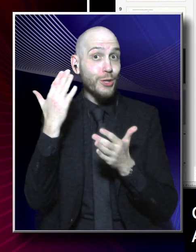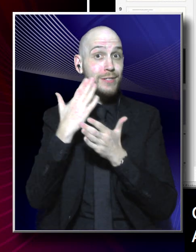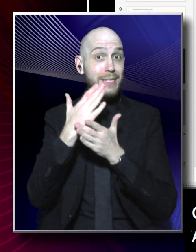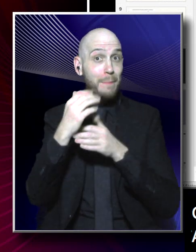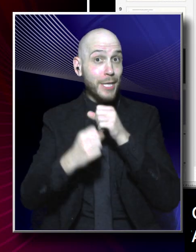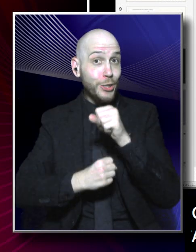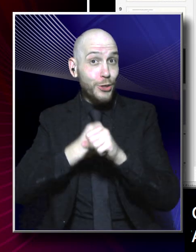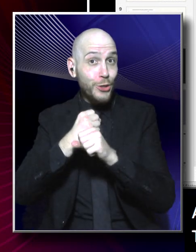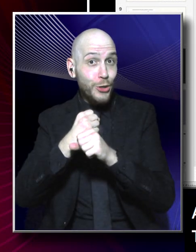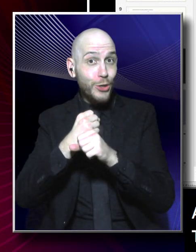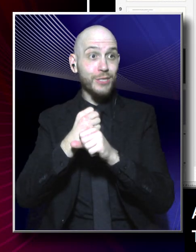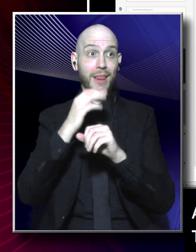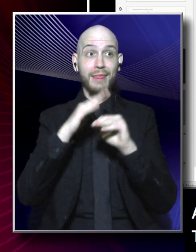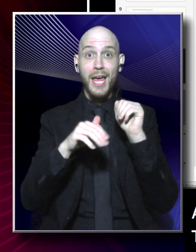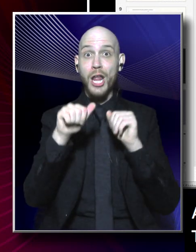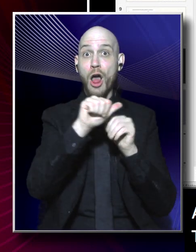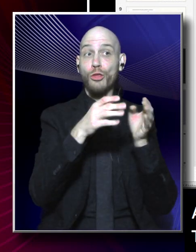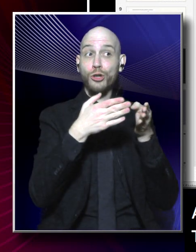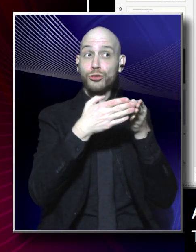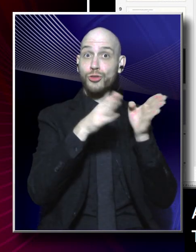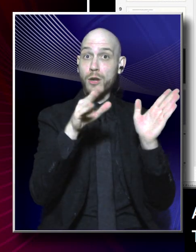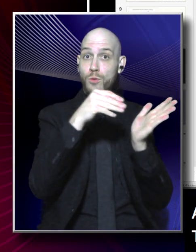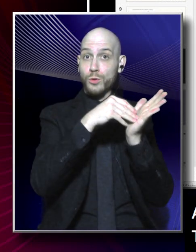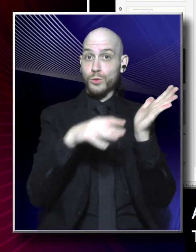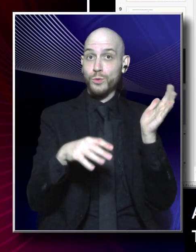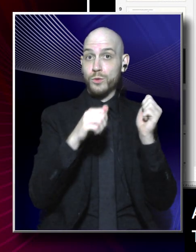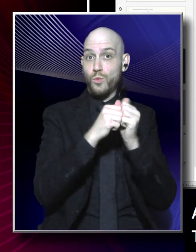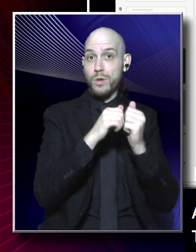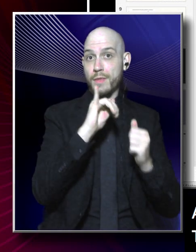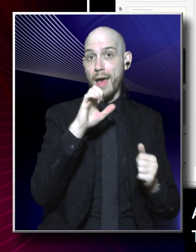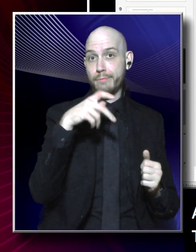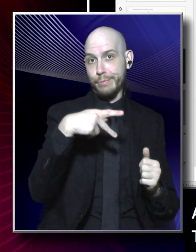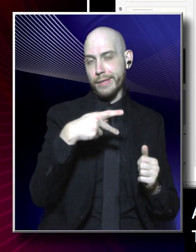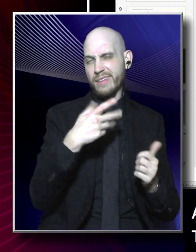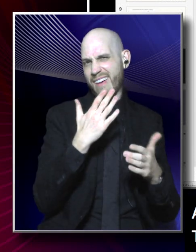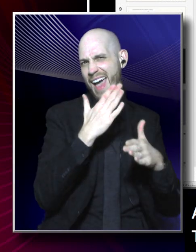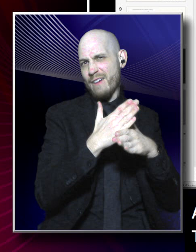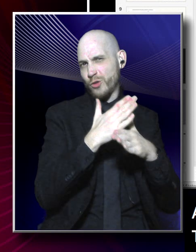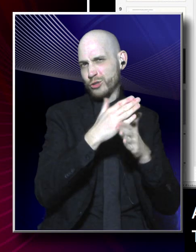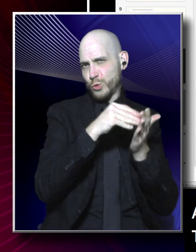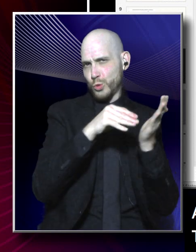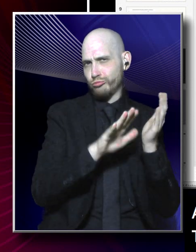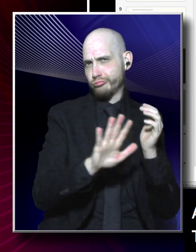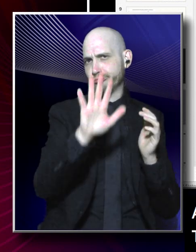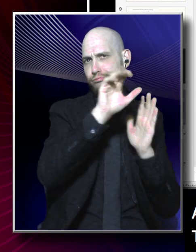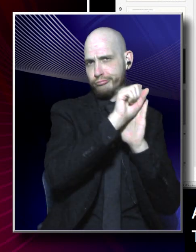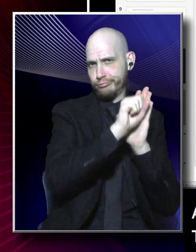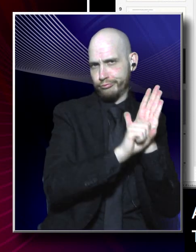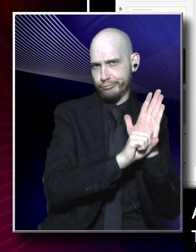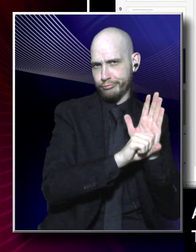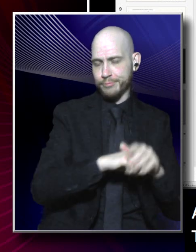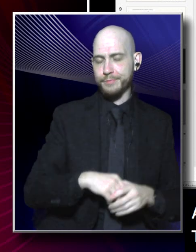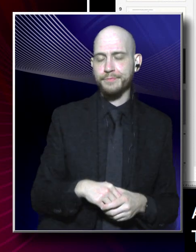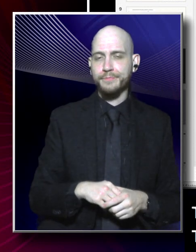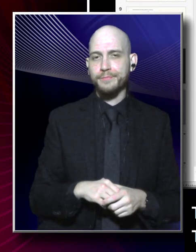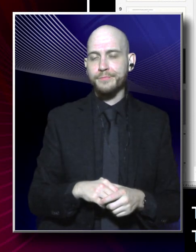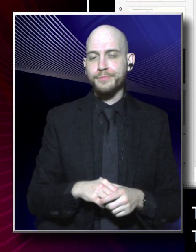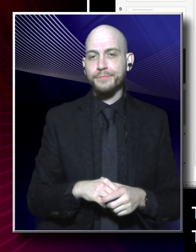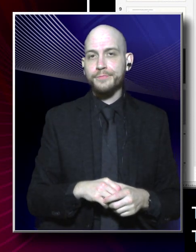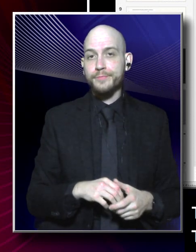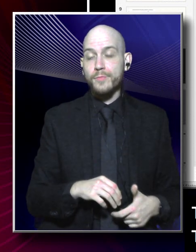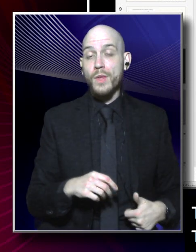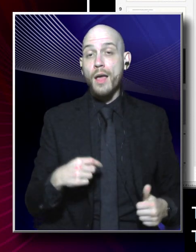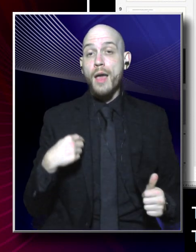than students with IEPs the state average. And then the other data that we added to compare